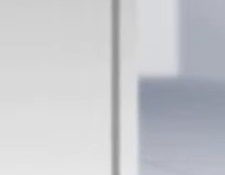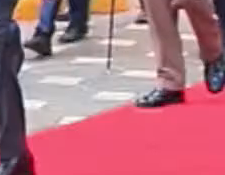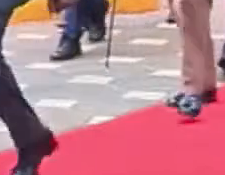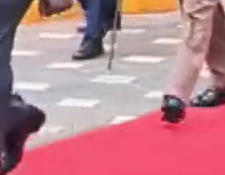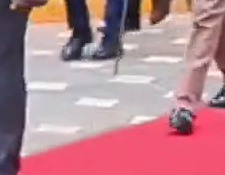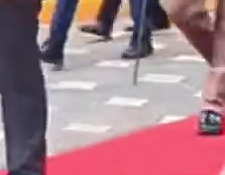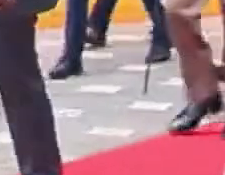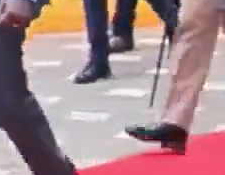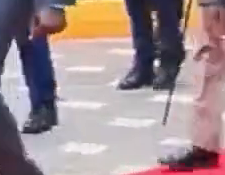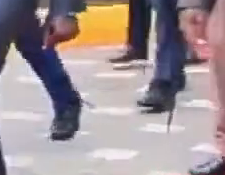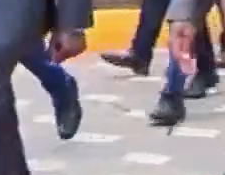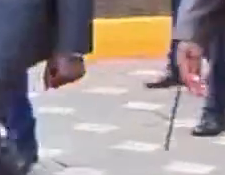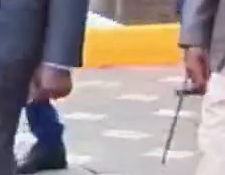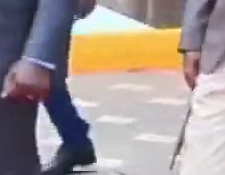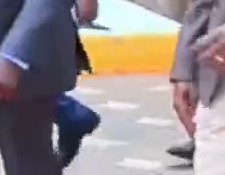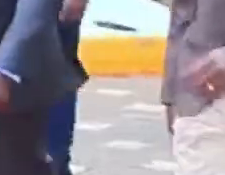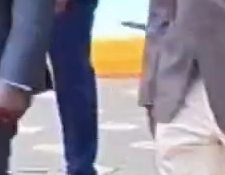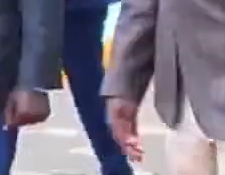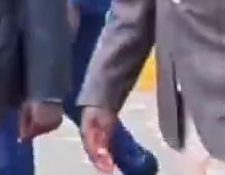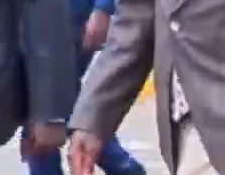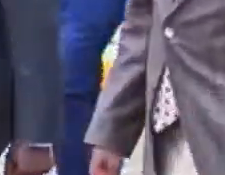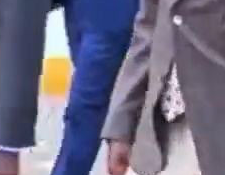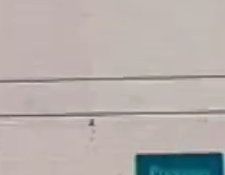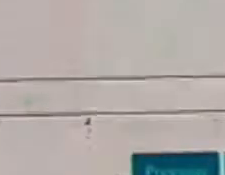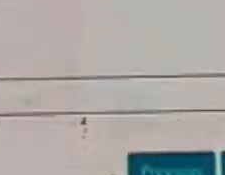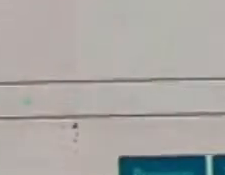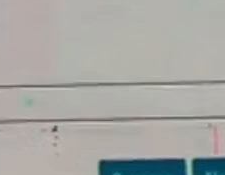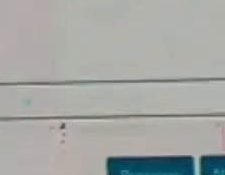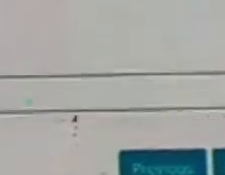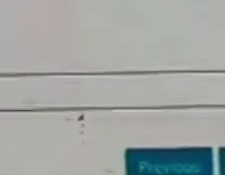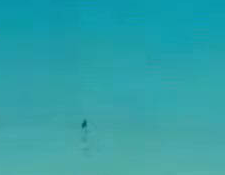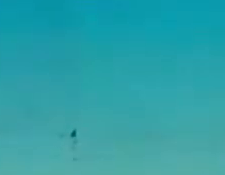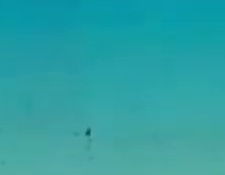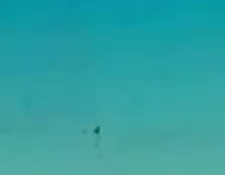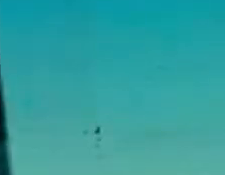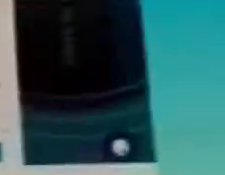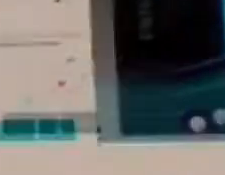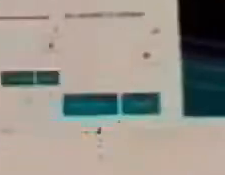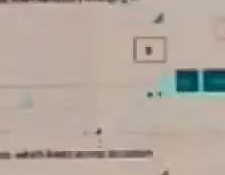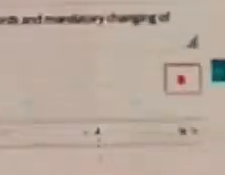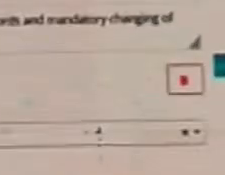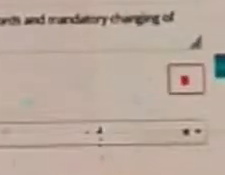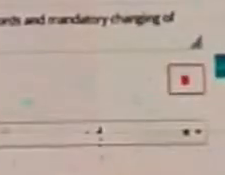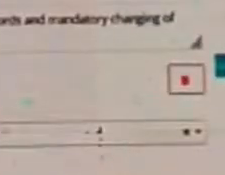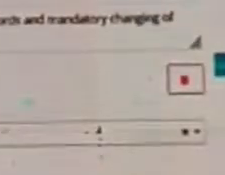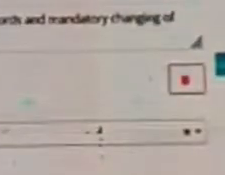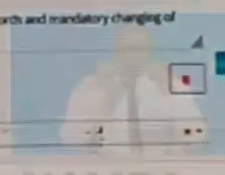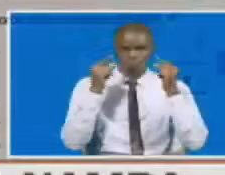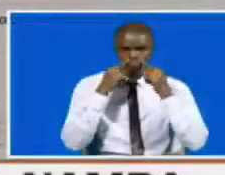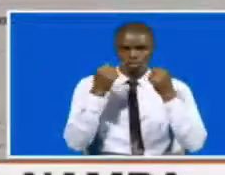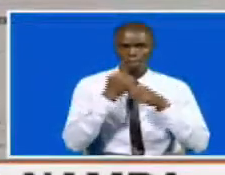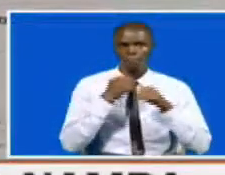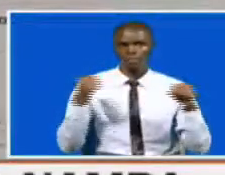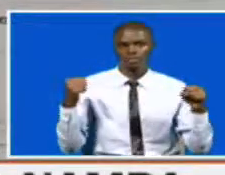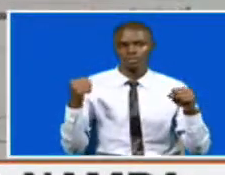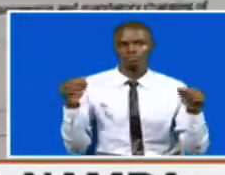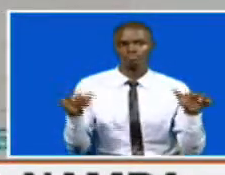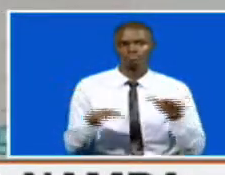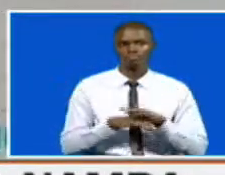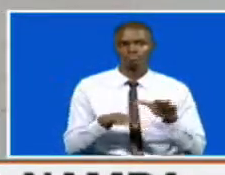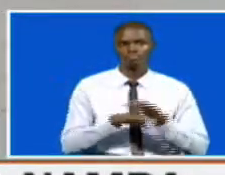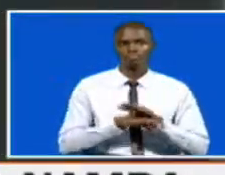however, seem that Huduma Namba is the proverbial cart with nine lives, with President William Ruto now promising